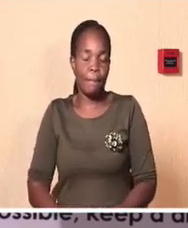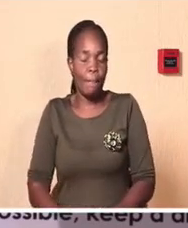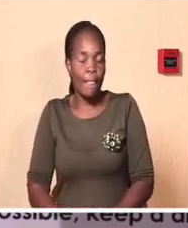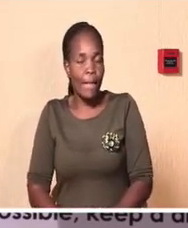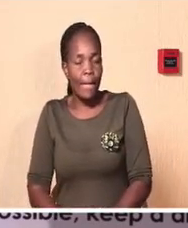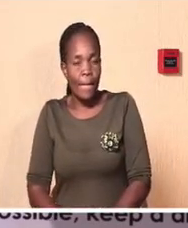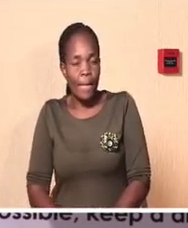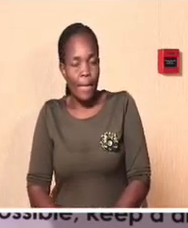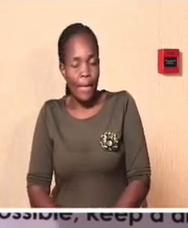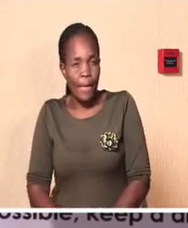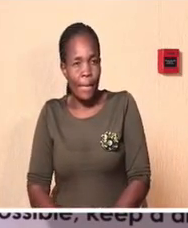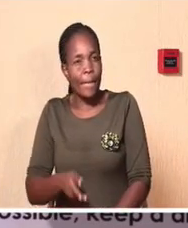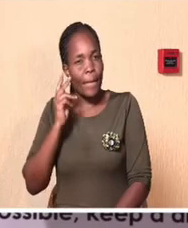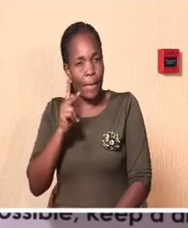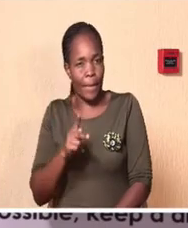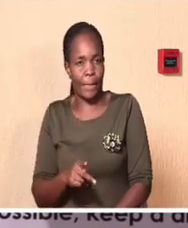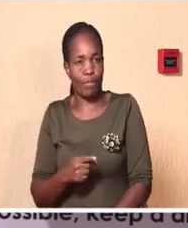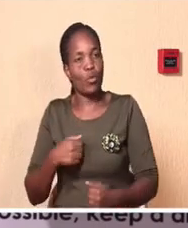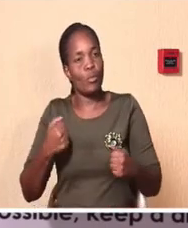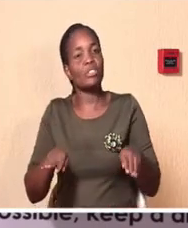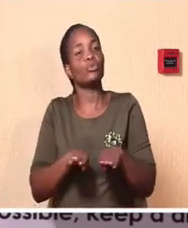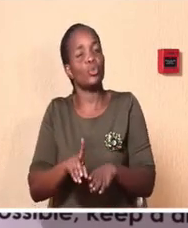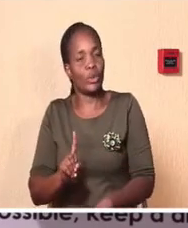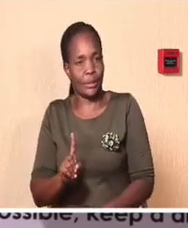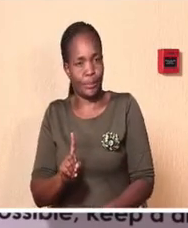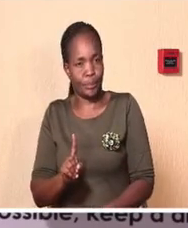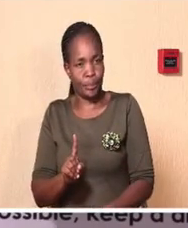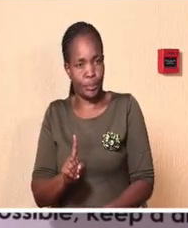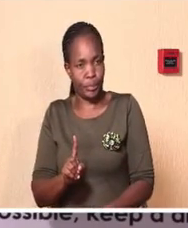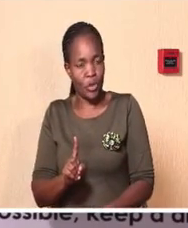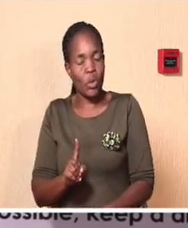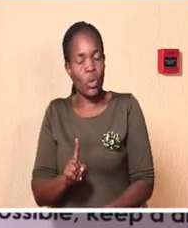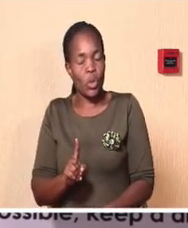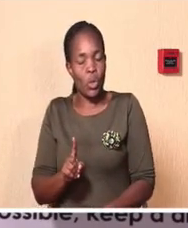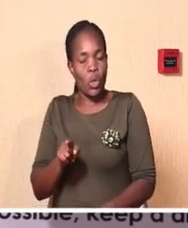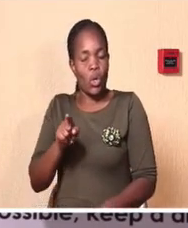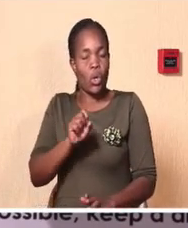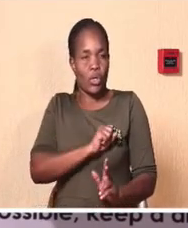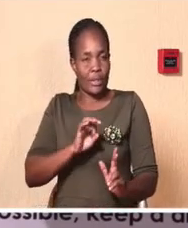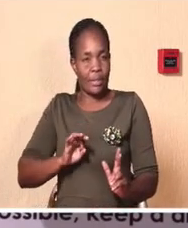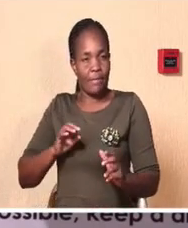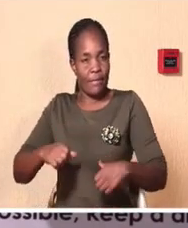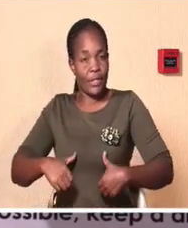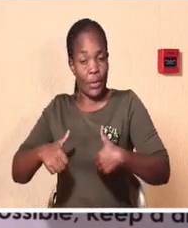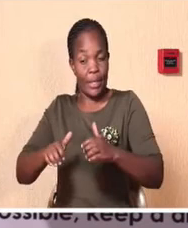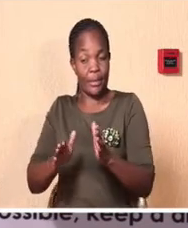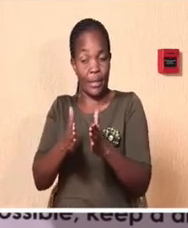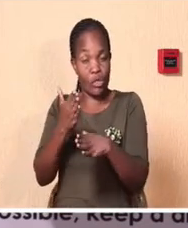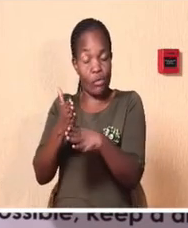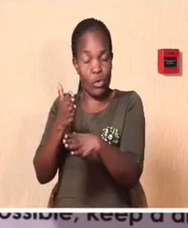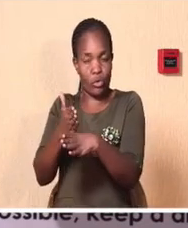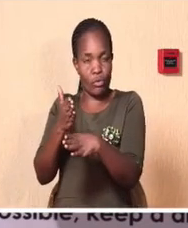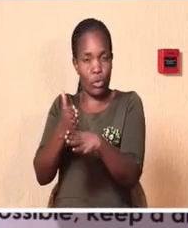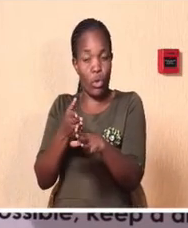And we need to make sure that whatever it takes to protect the health worker, in terms of making sure that the health